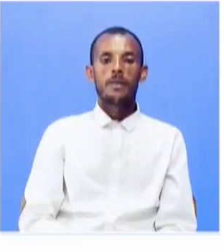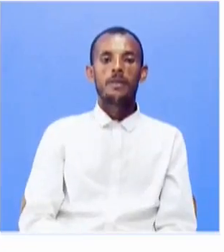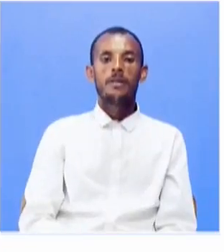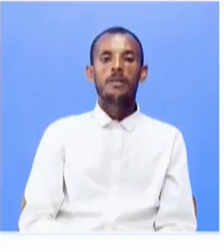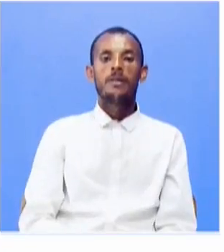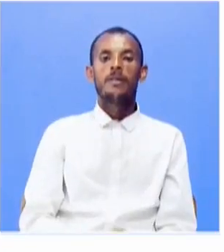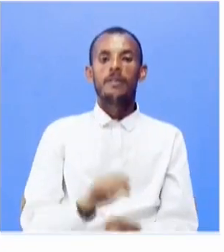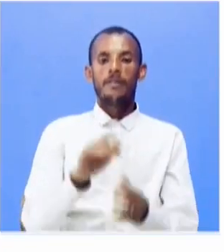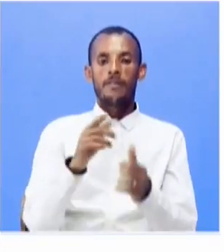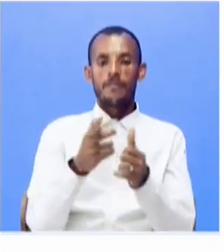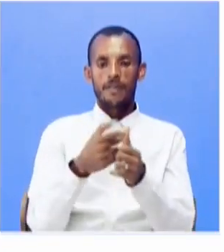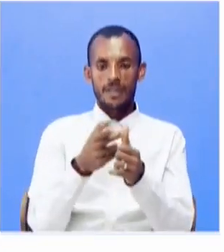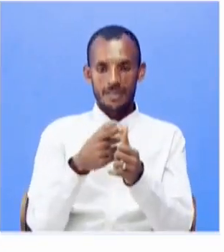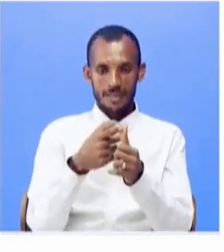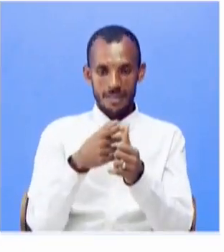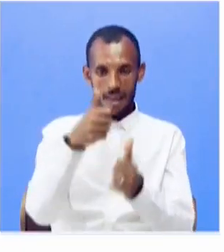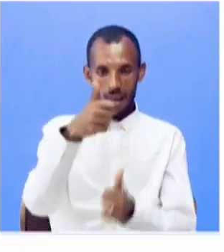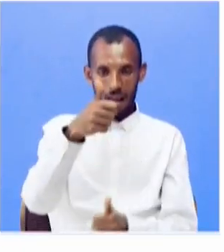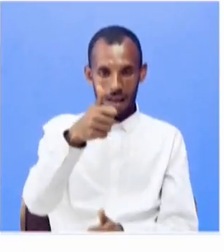first find